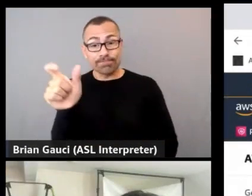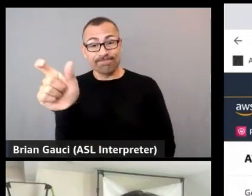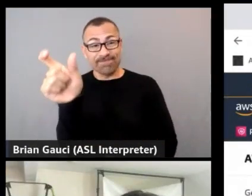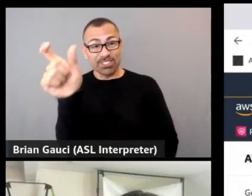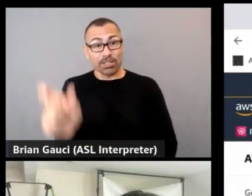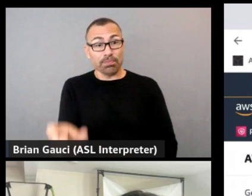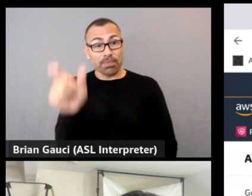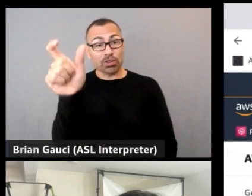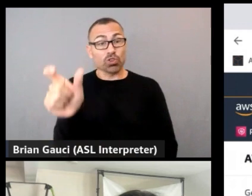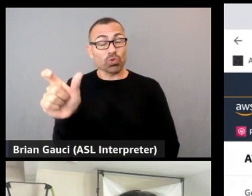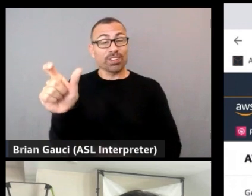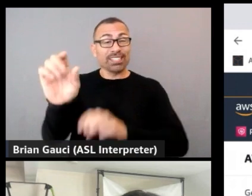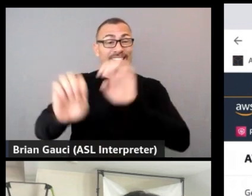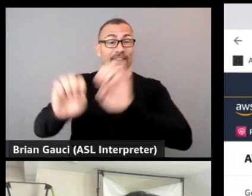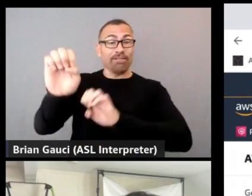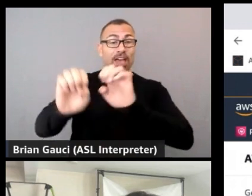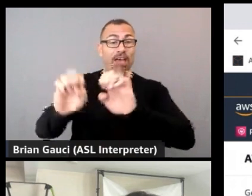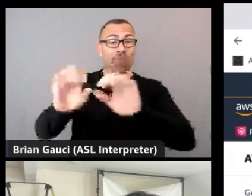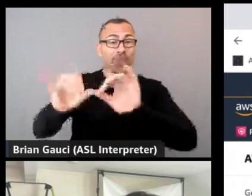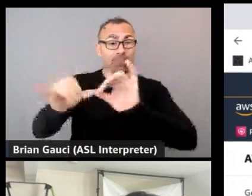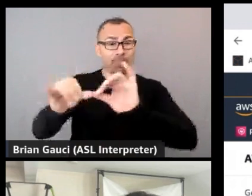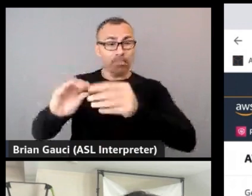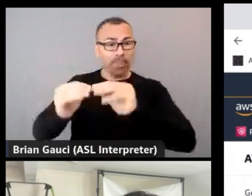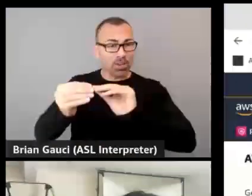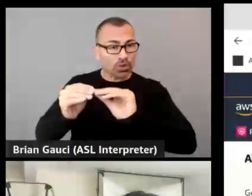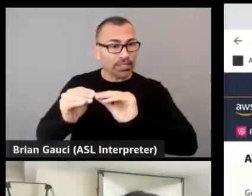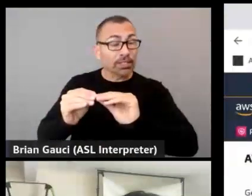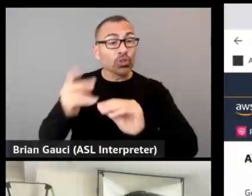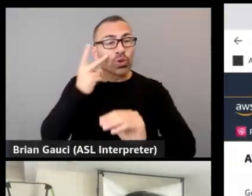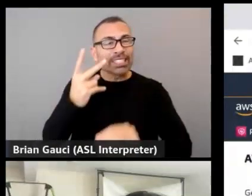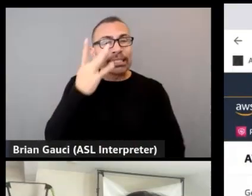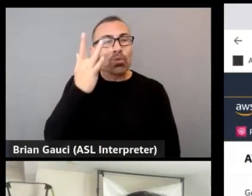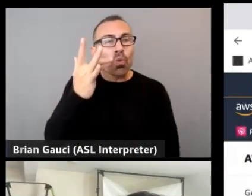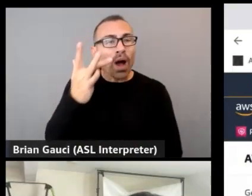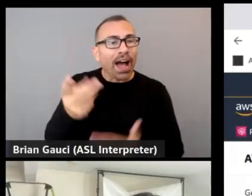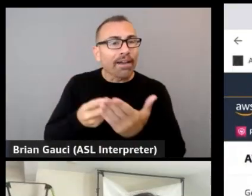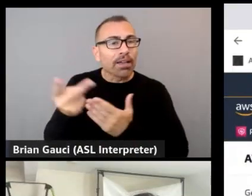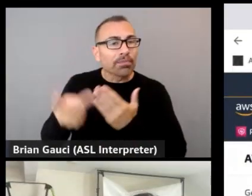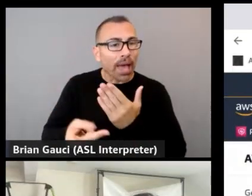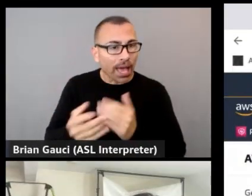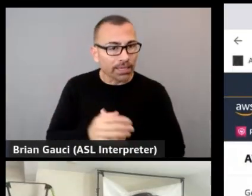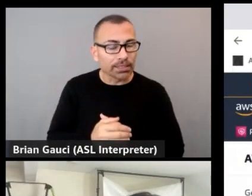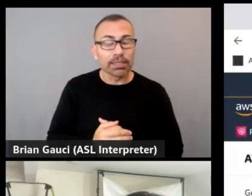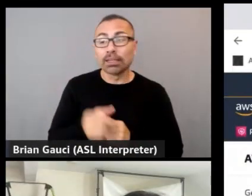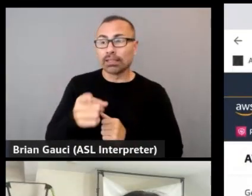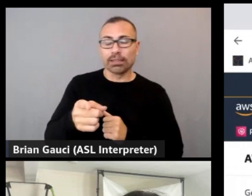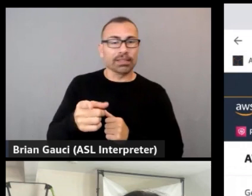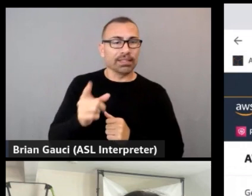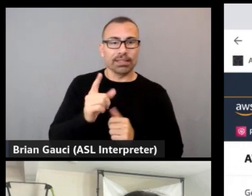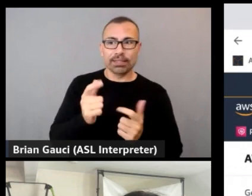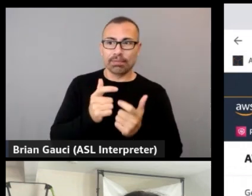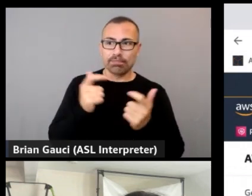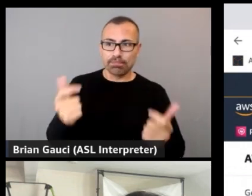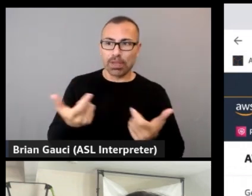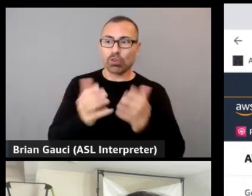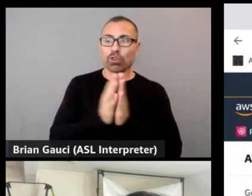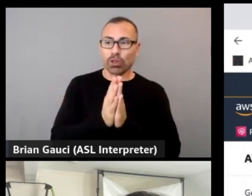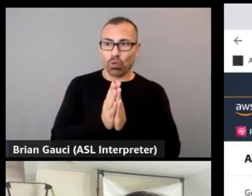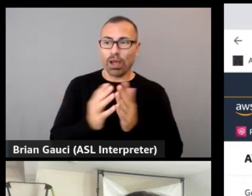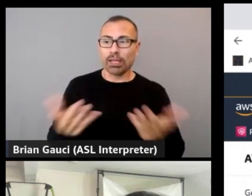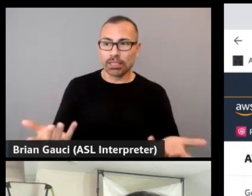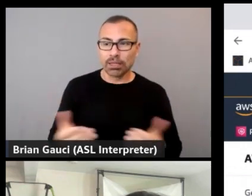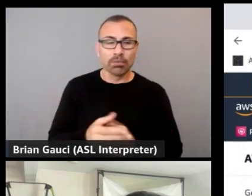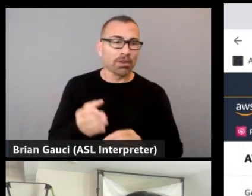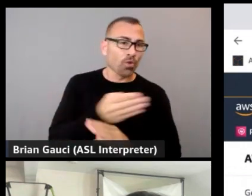you exactly why it didn't pass. Right. This was actually a big request from our preview, because here we are